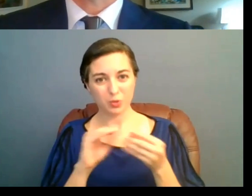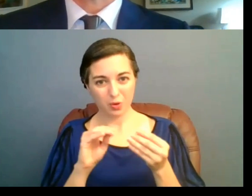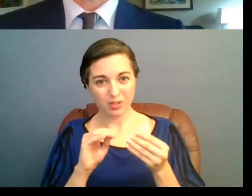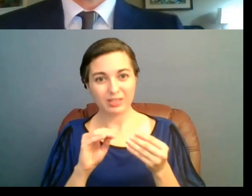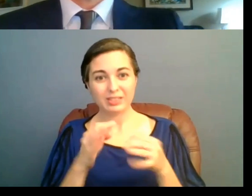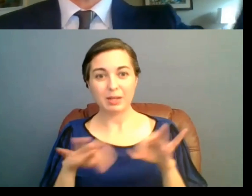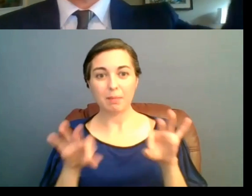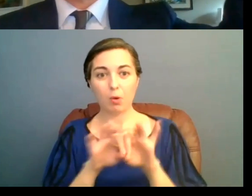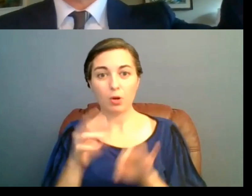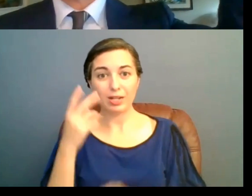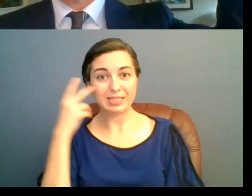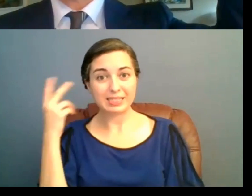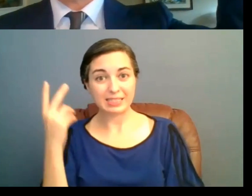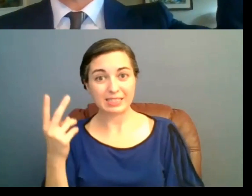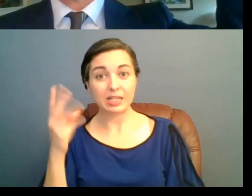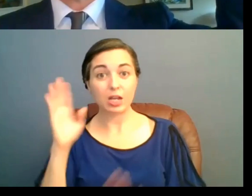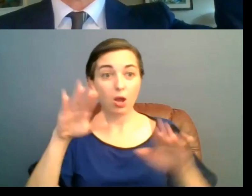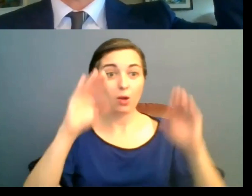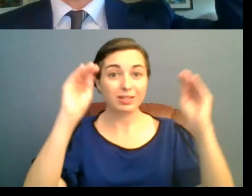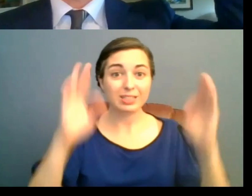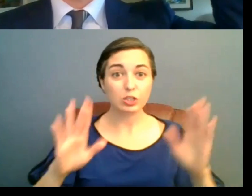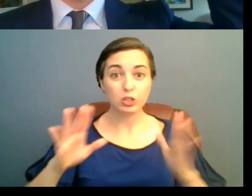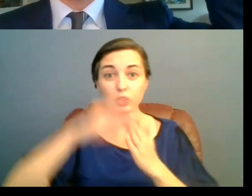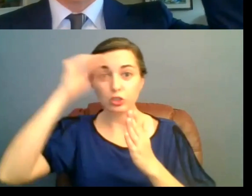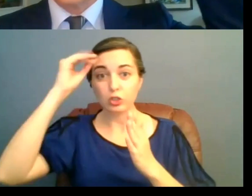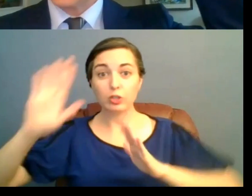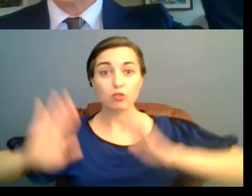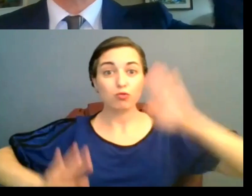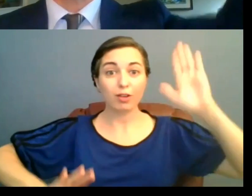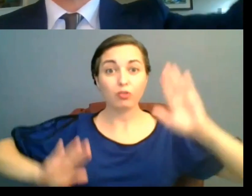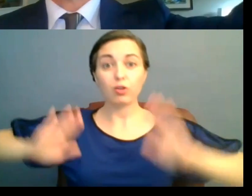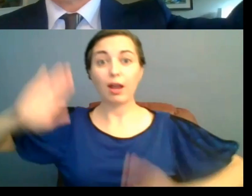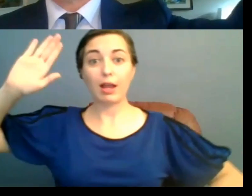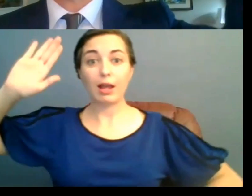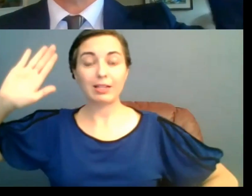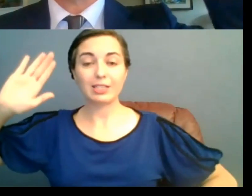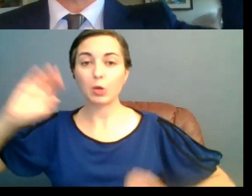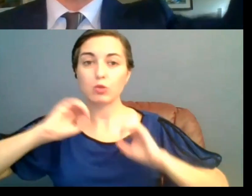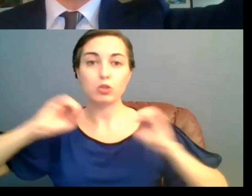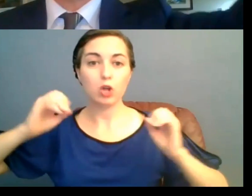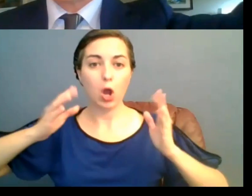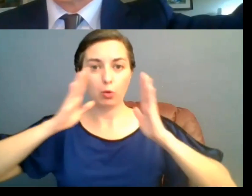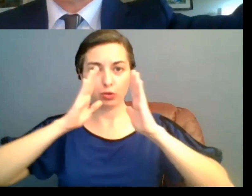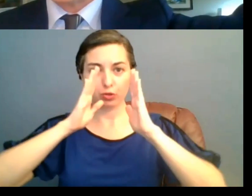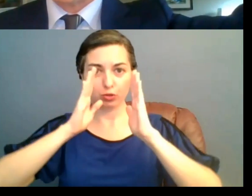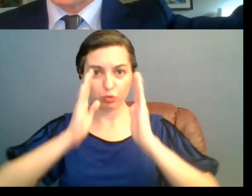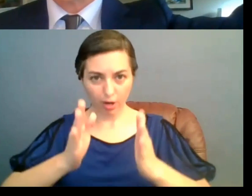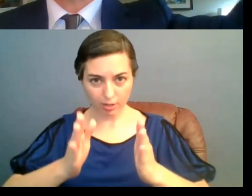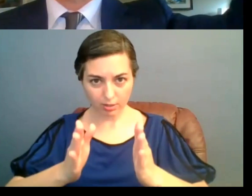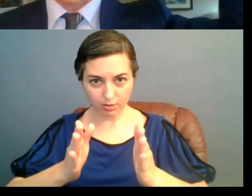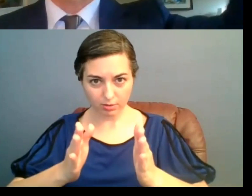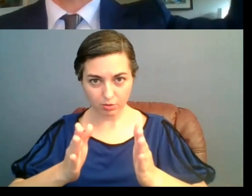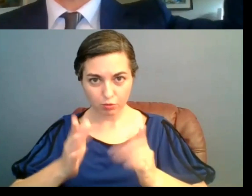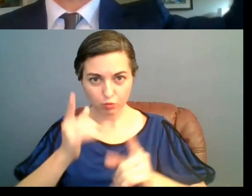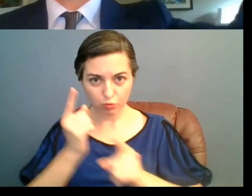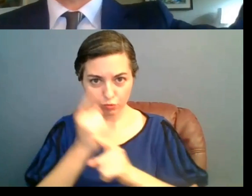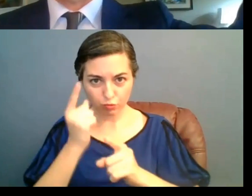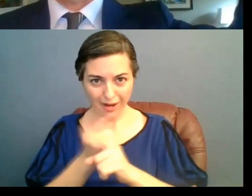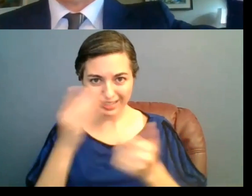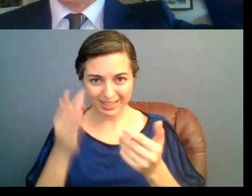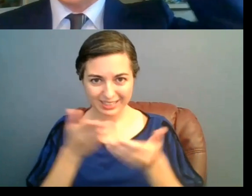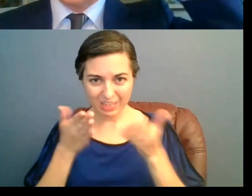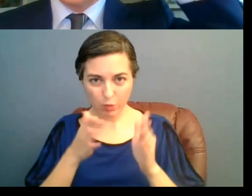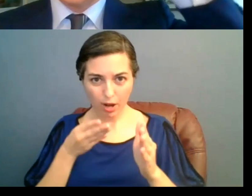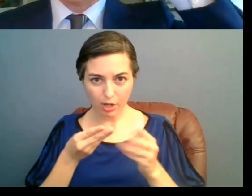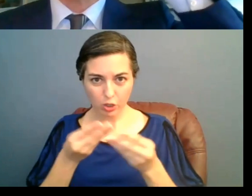see, and teachers and students, raise your hand. There's no straight path. There's no easy way to get there, right? You have to work